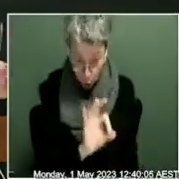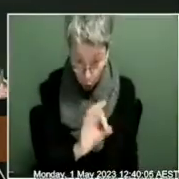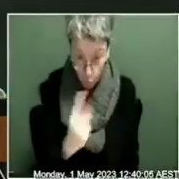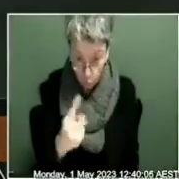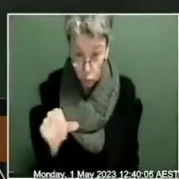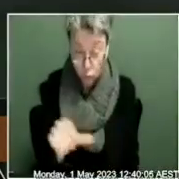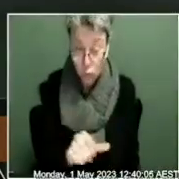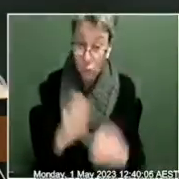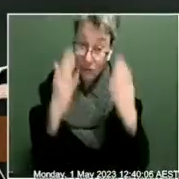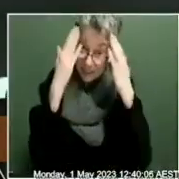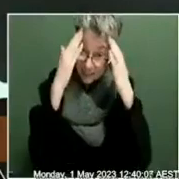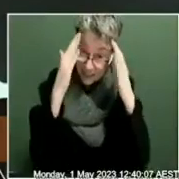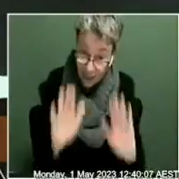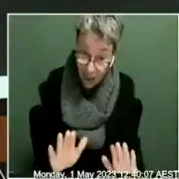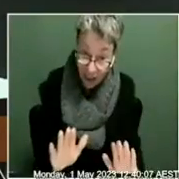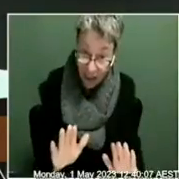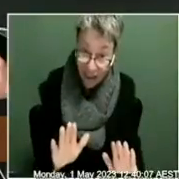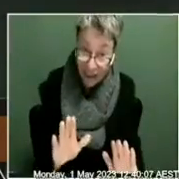Thank you.